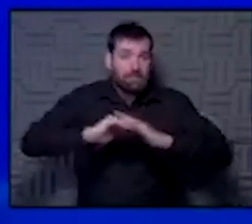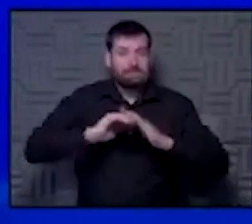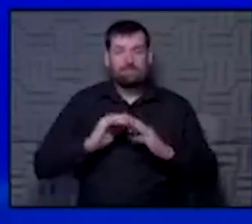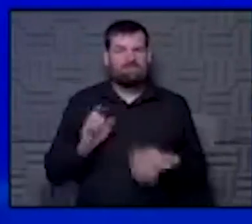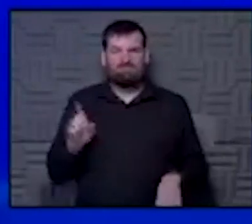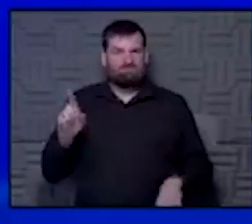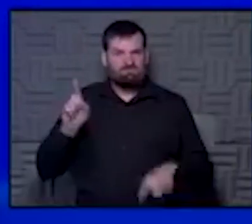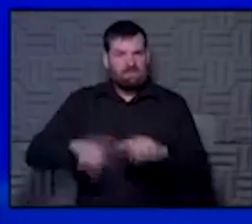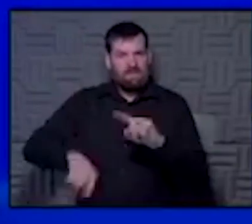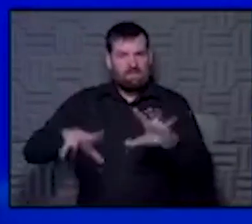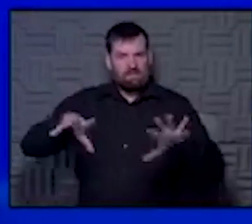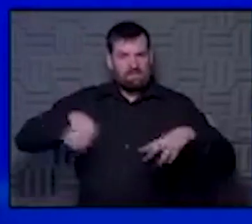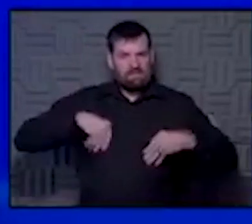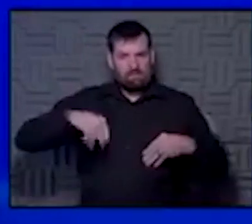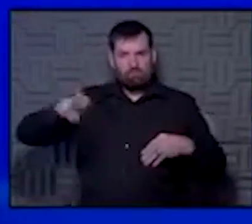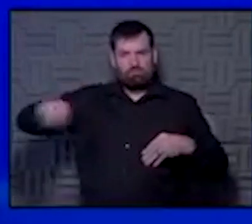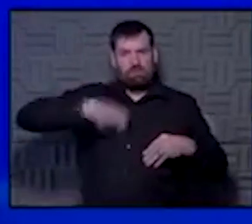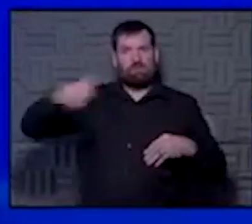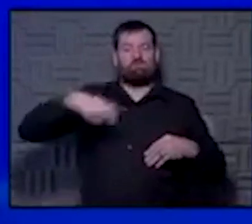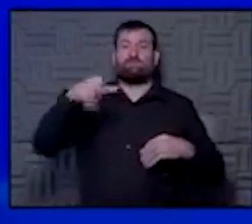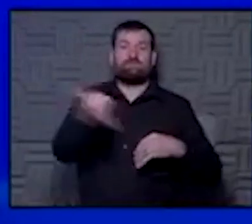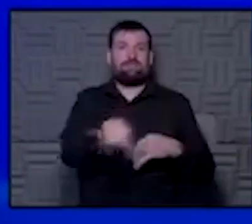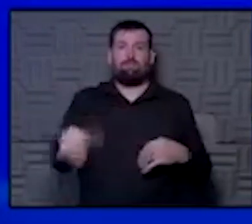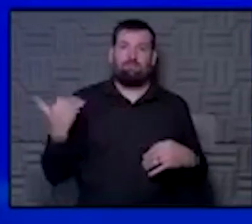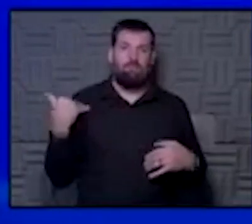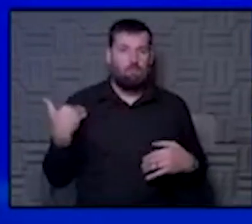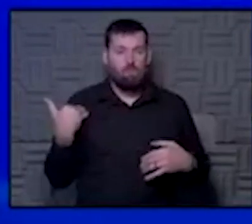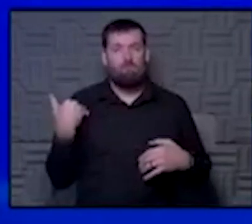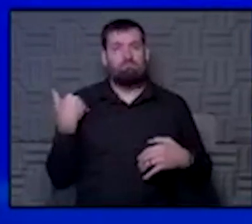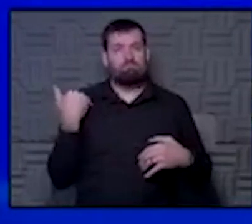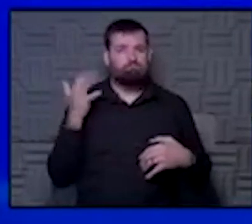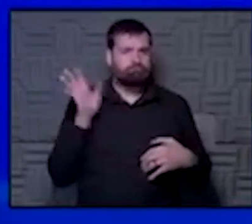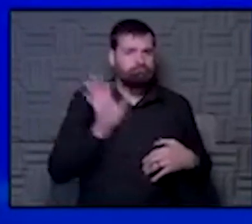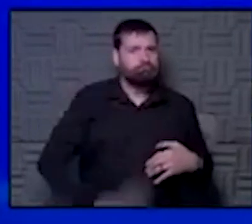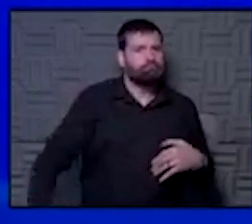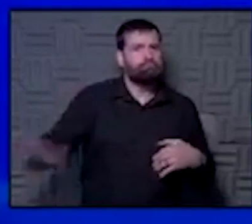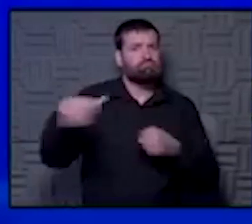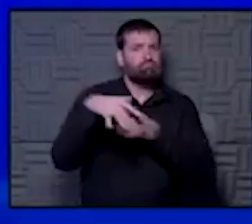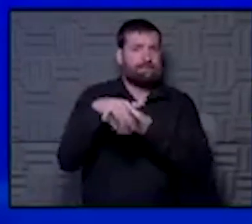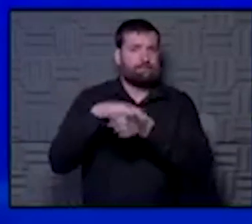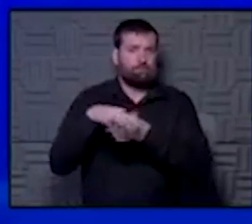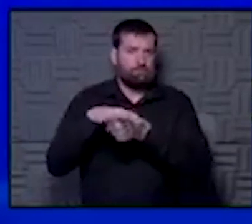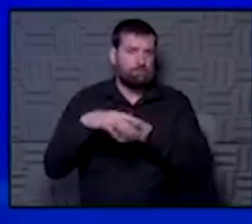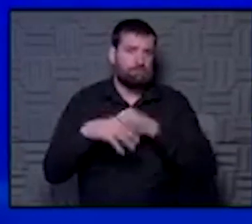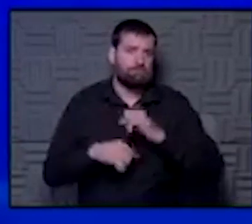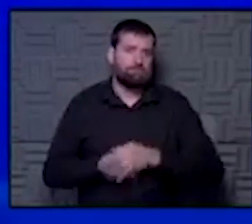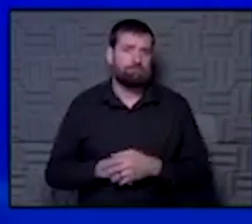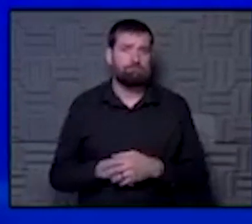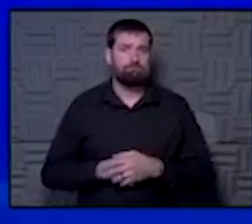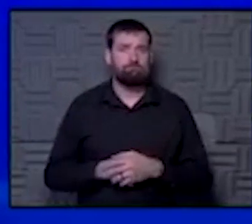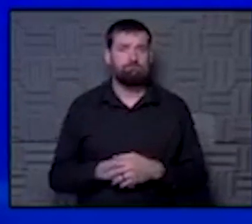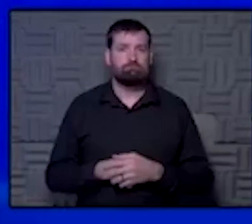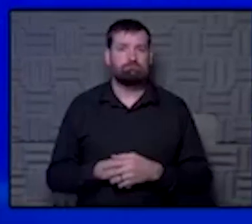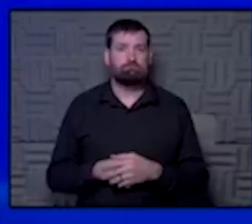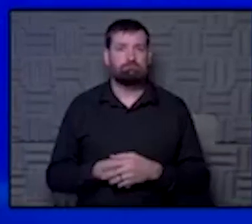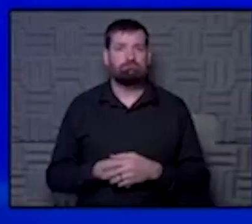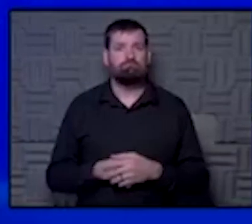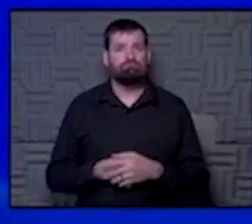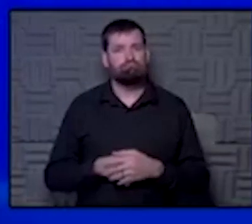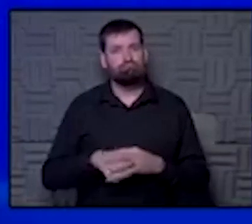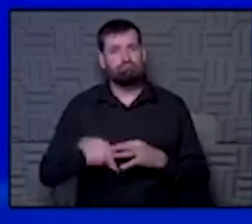as many transfers as we normally do, and that's true across our region. So I think there's cause